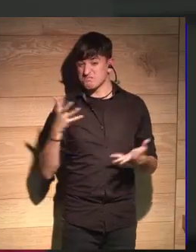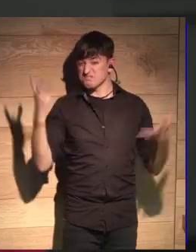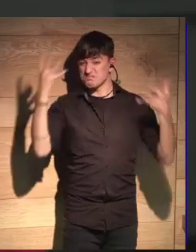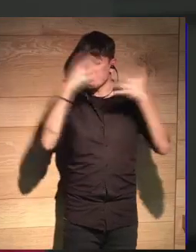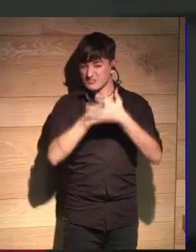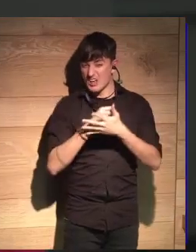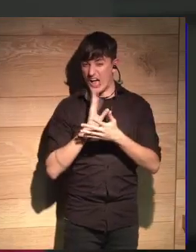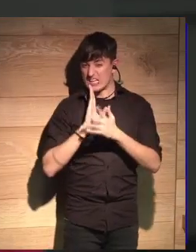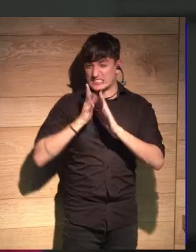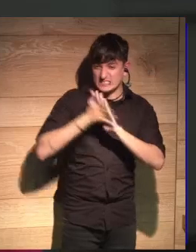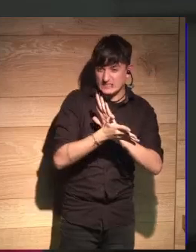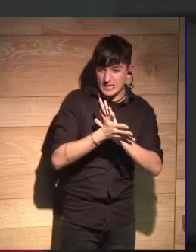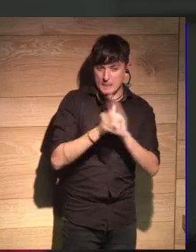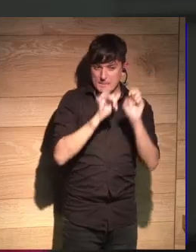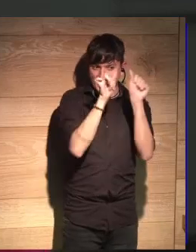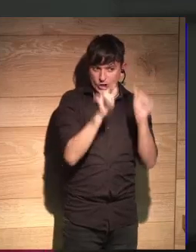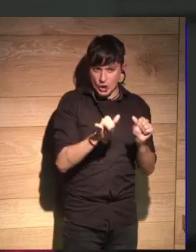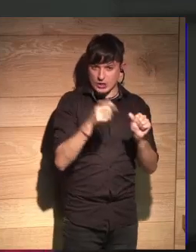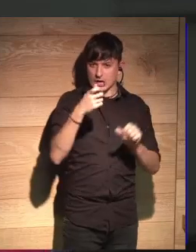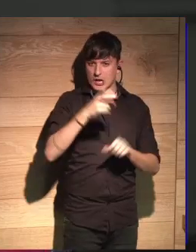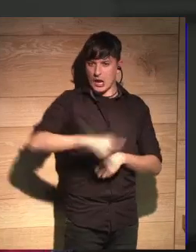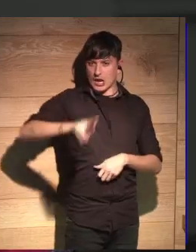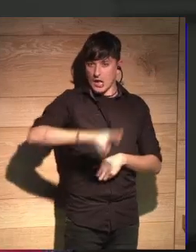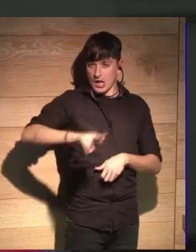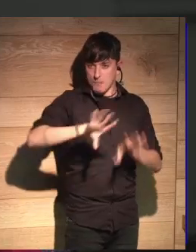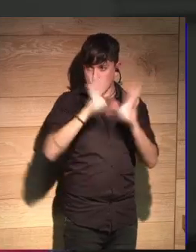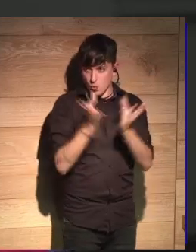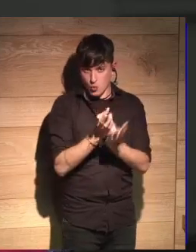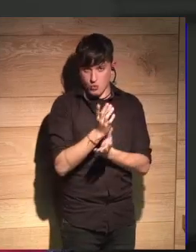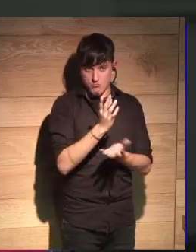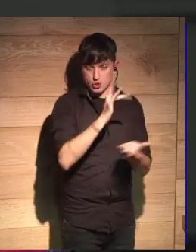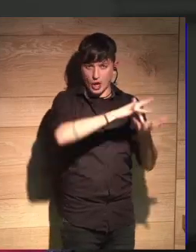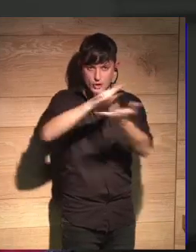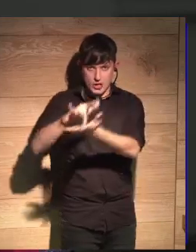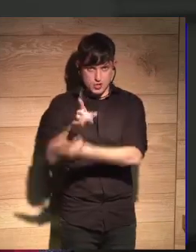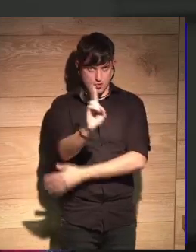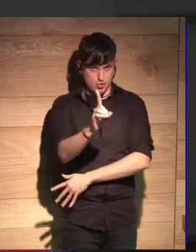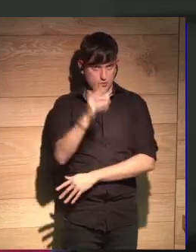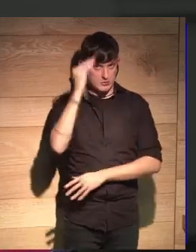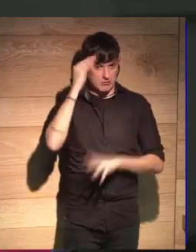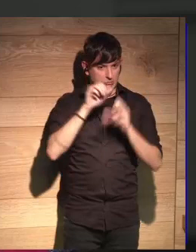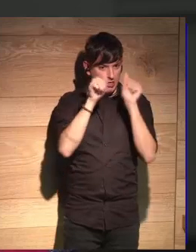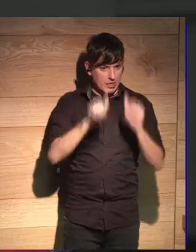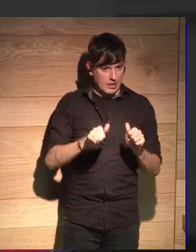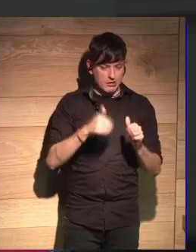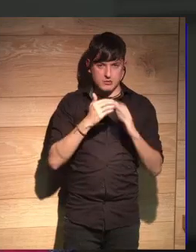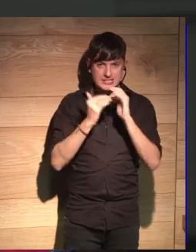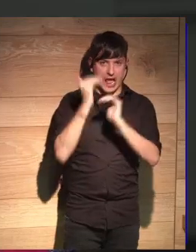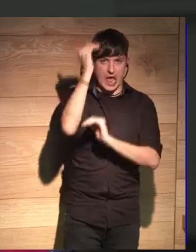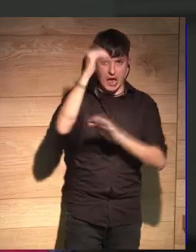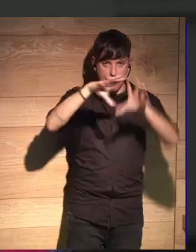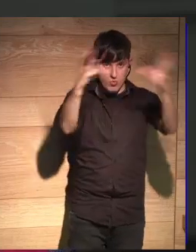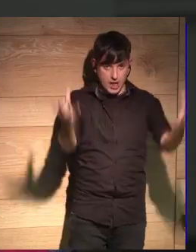pattern? No, I do not see worldwide significance to Chile at the moment. I do not see worldwide significance